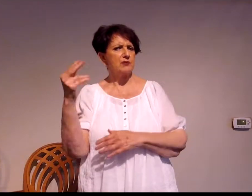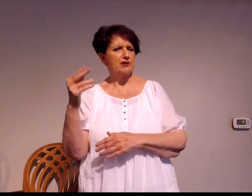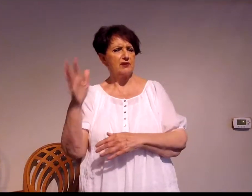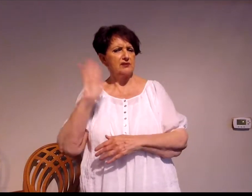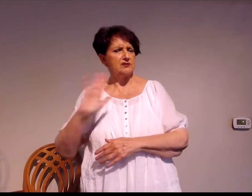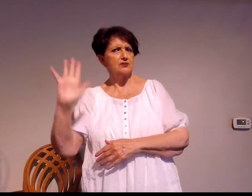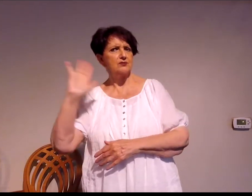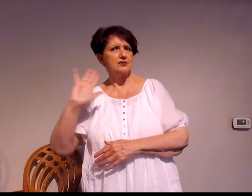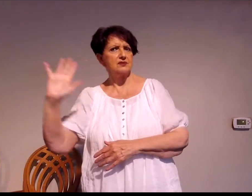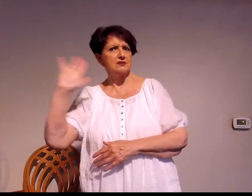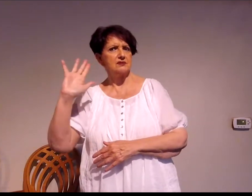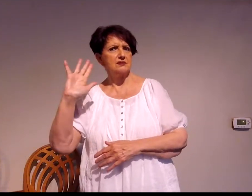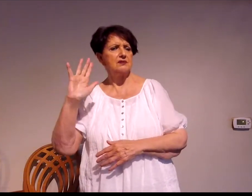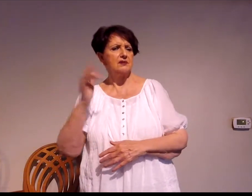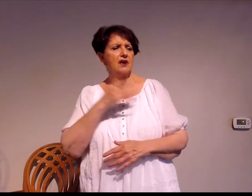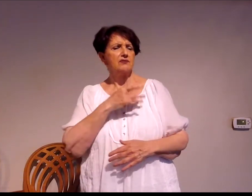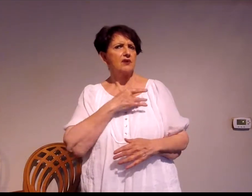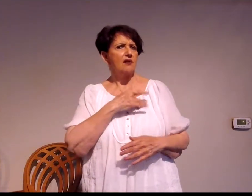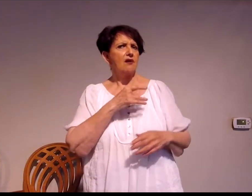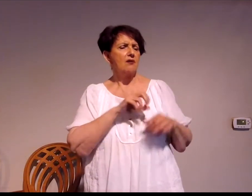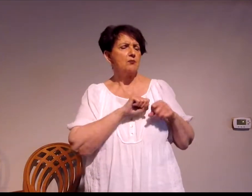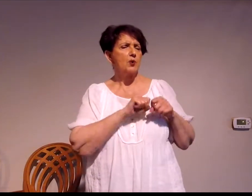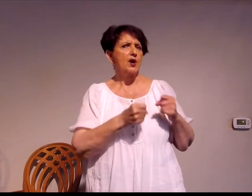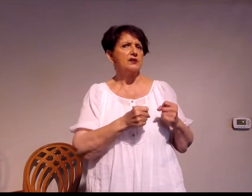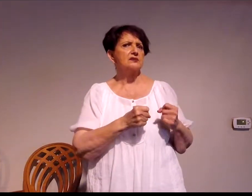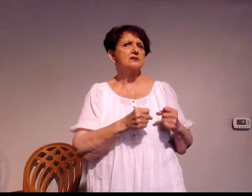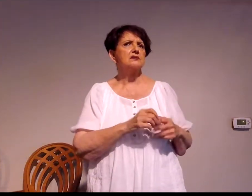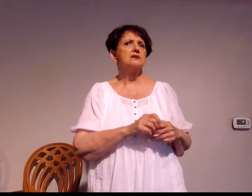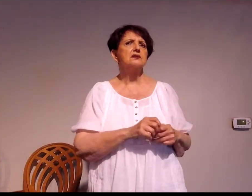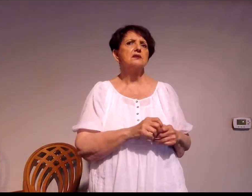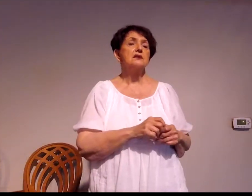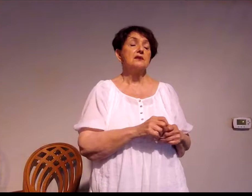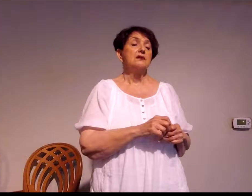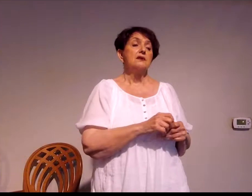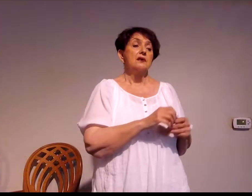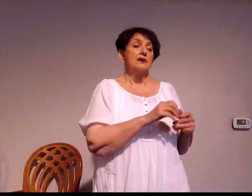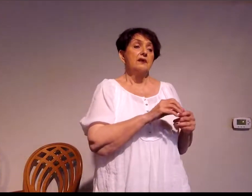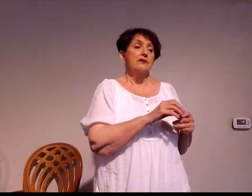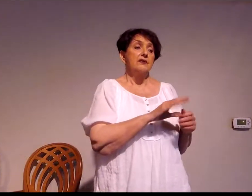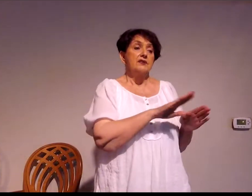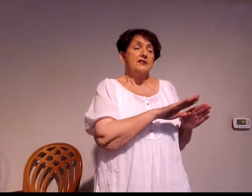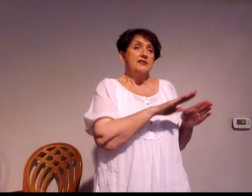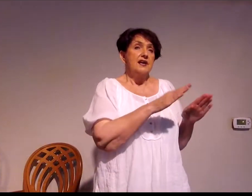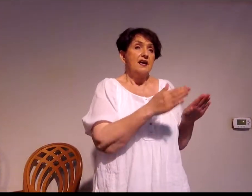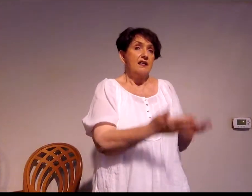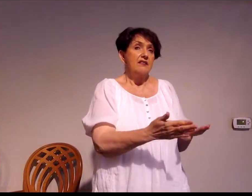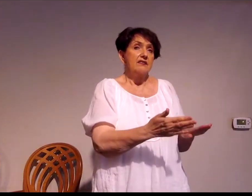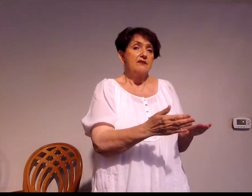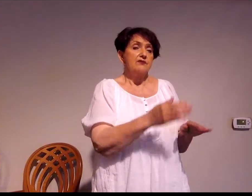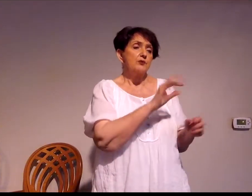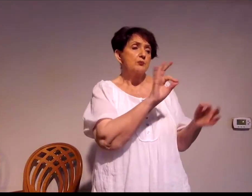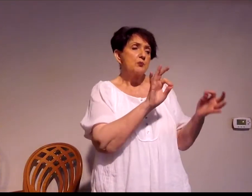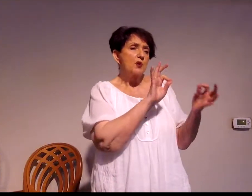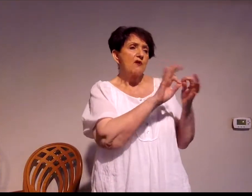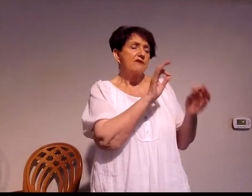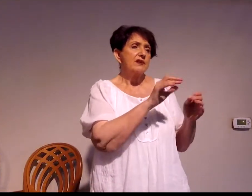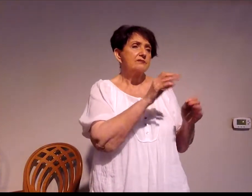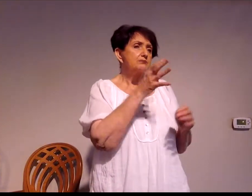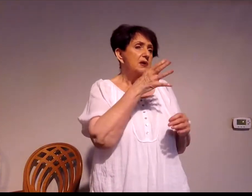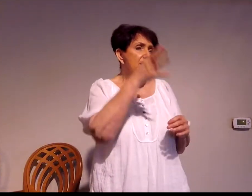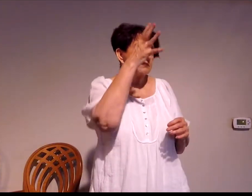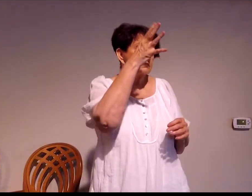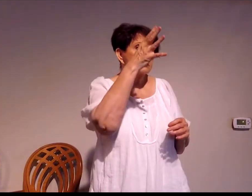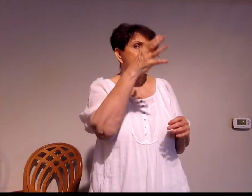heartbreaks. The death of the idealized version of our parents, teachers, and